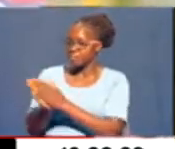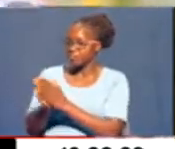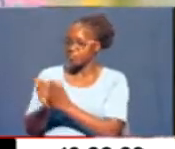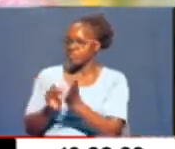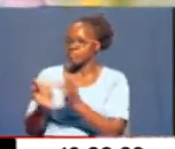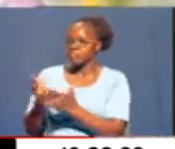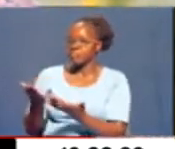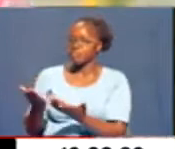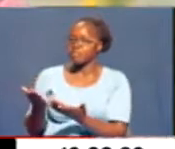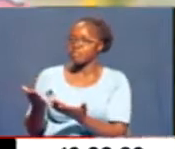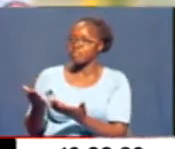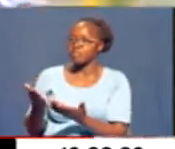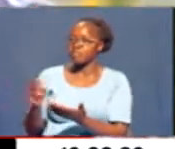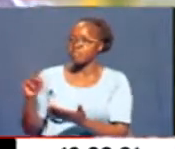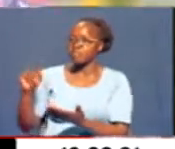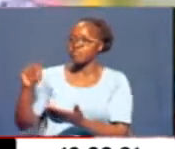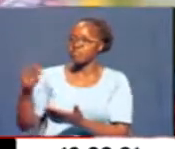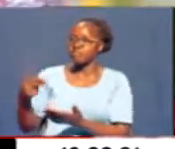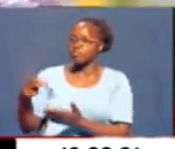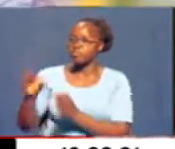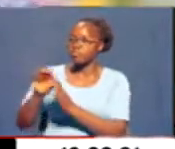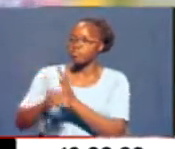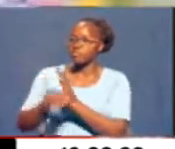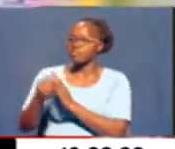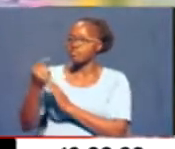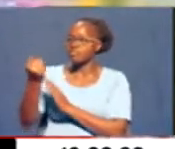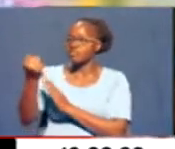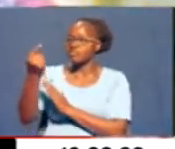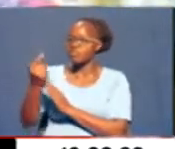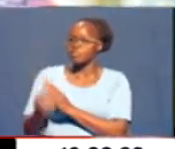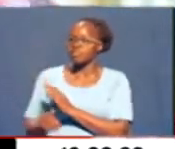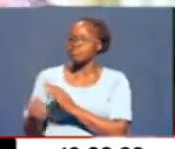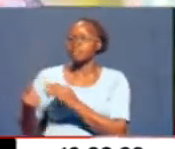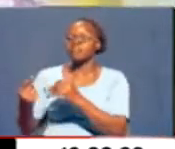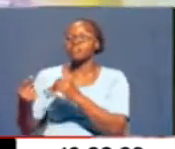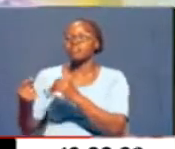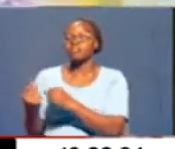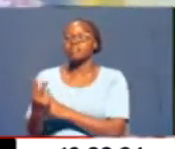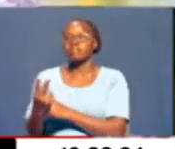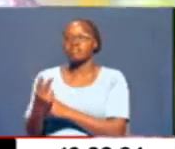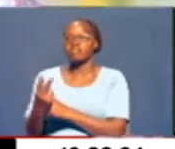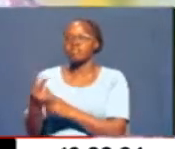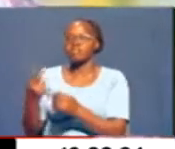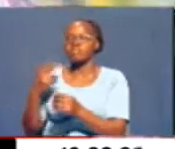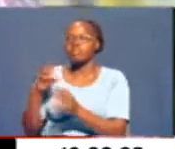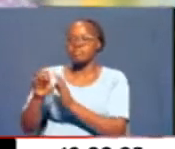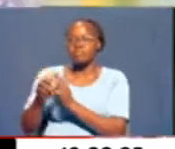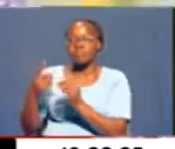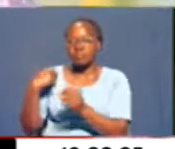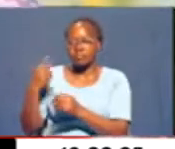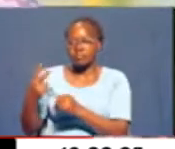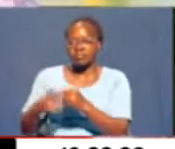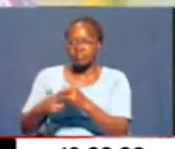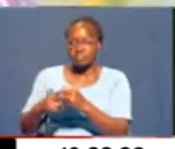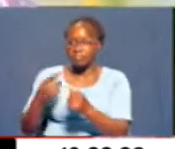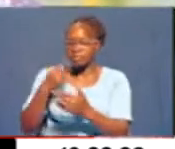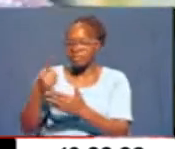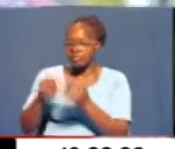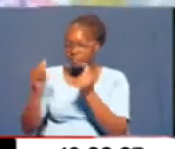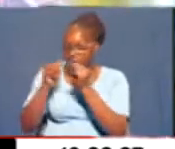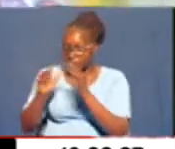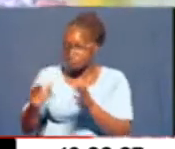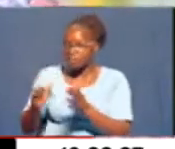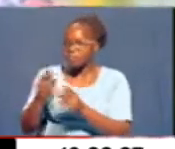5 from 1 to 12, this number 7, verse 7 says, blessed are the peacemakers, for they be called the children of